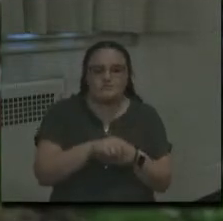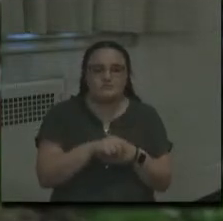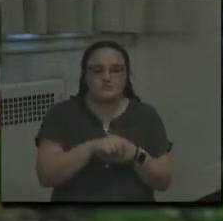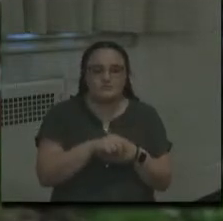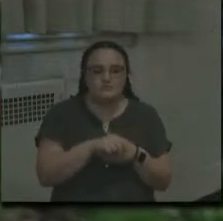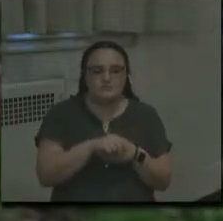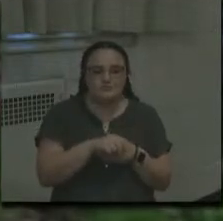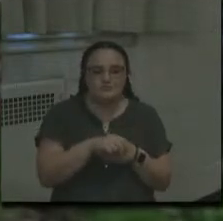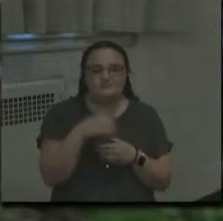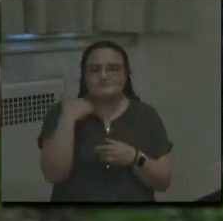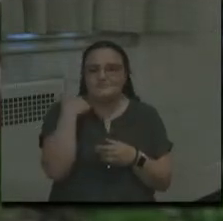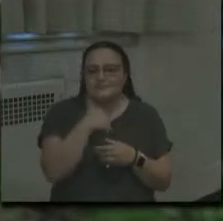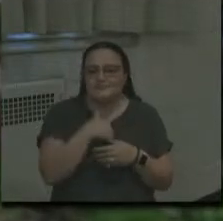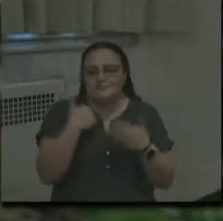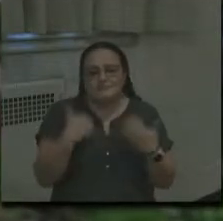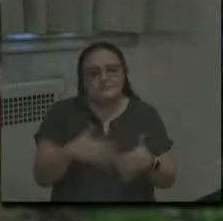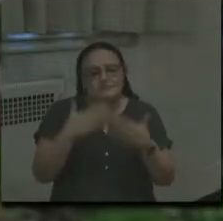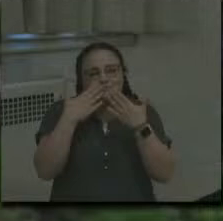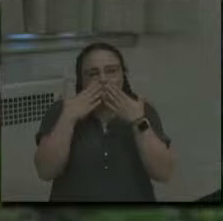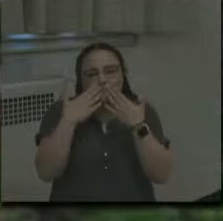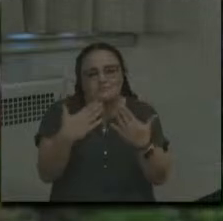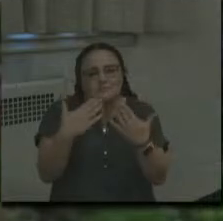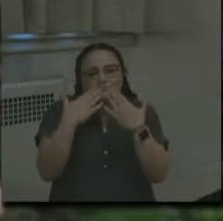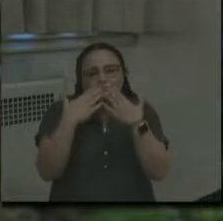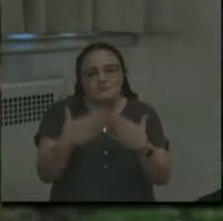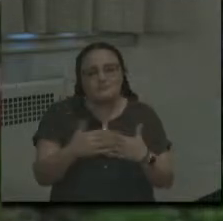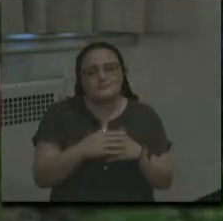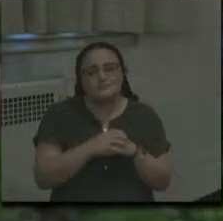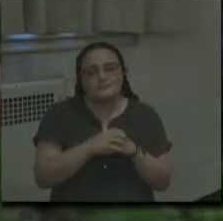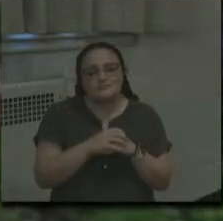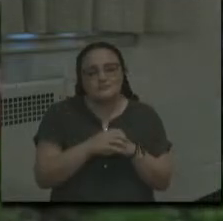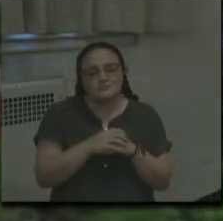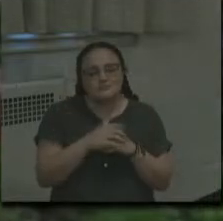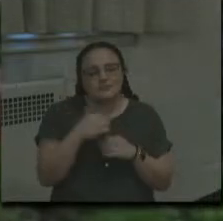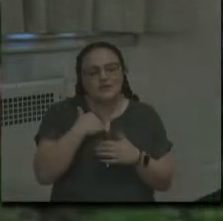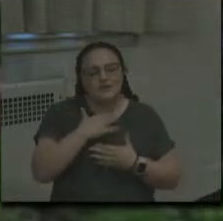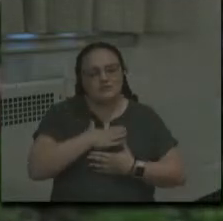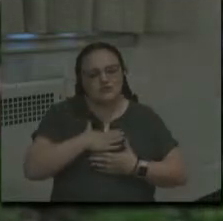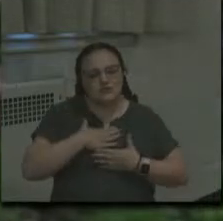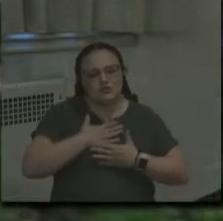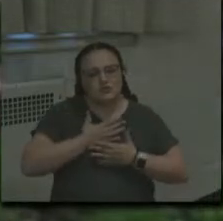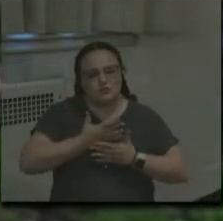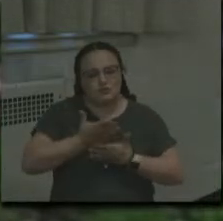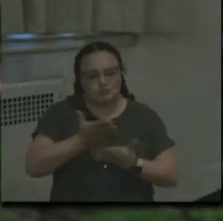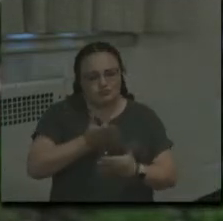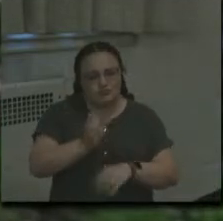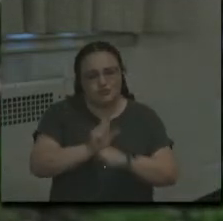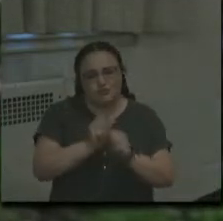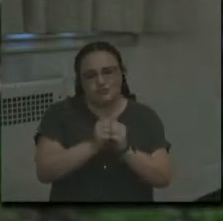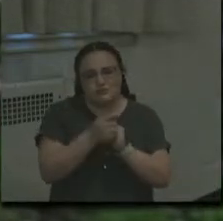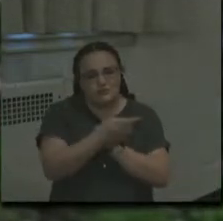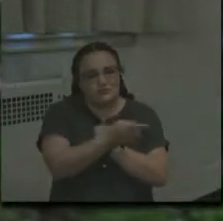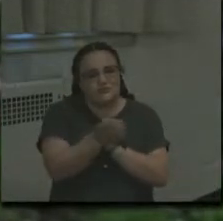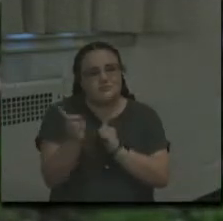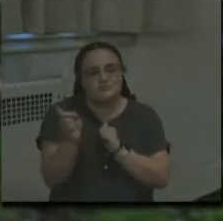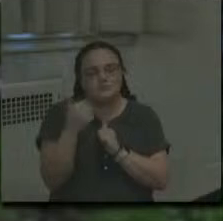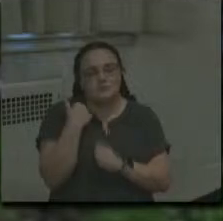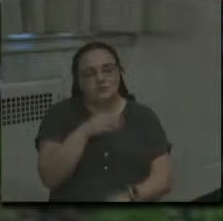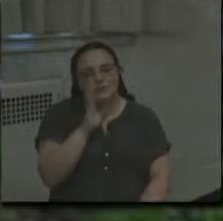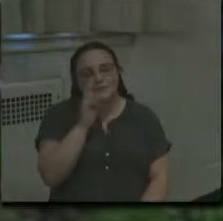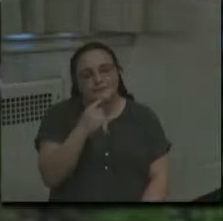that, we are grateful. Please know that it was a pleasure serving with you. Please know that you will be